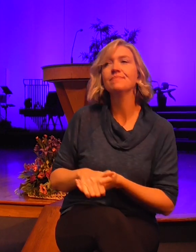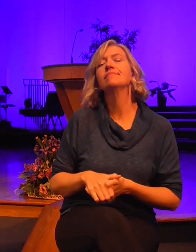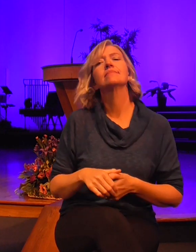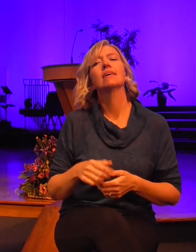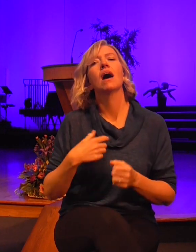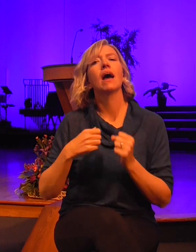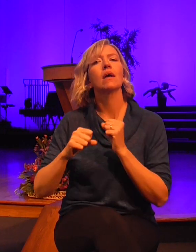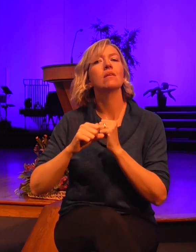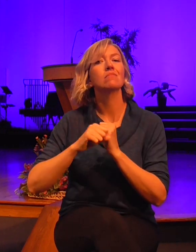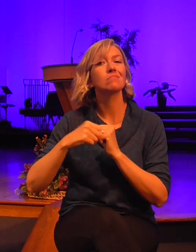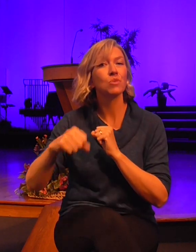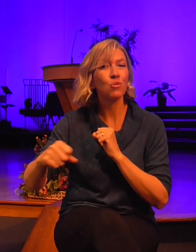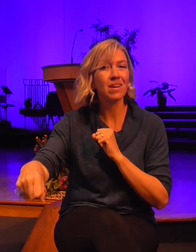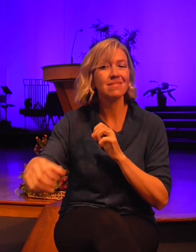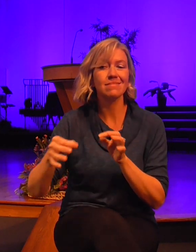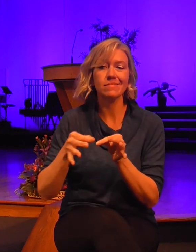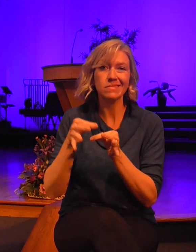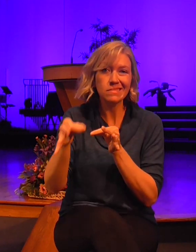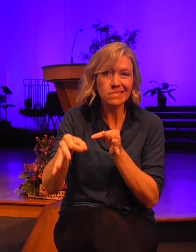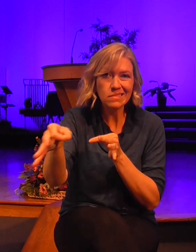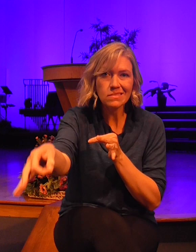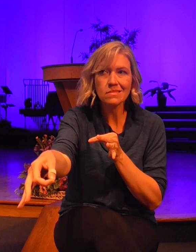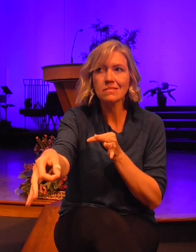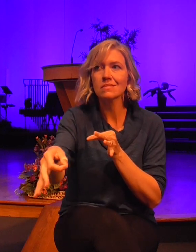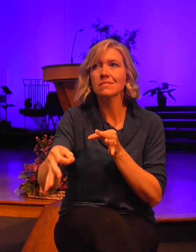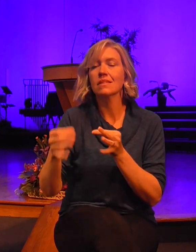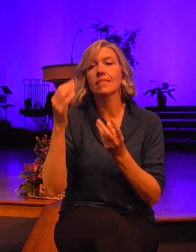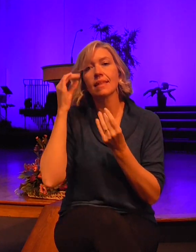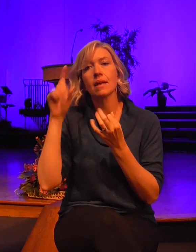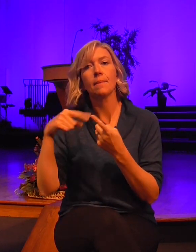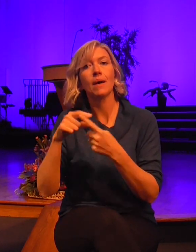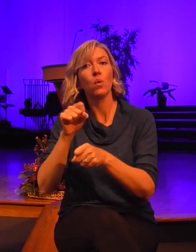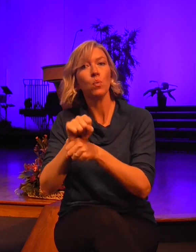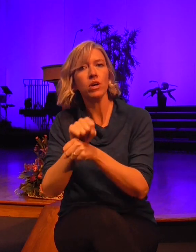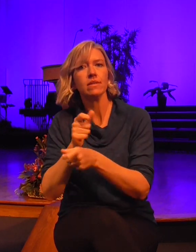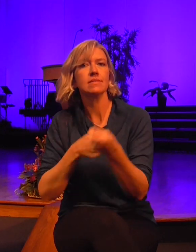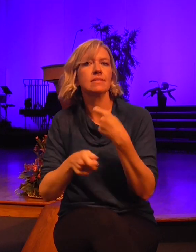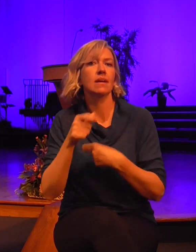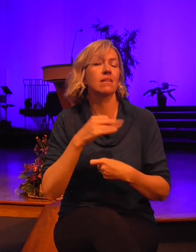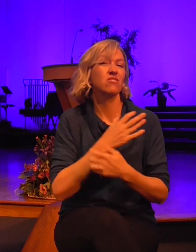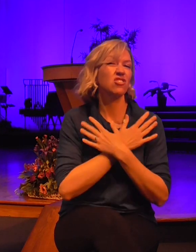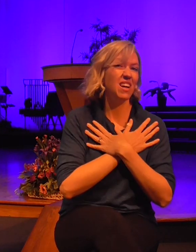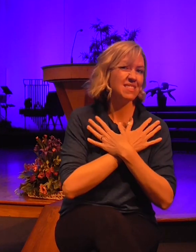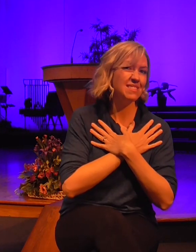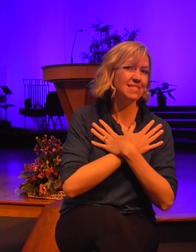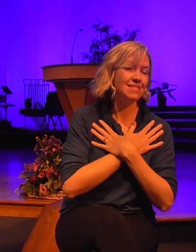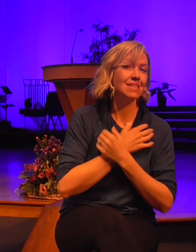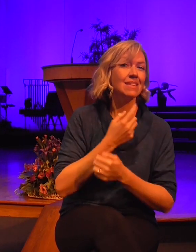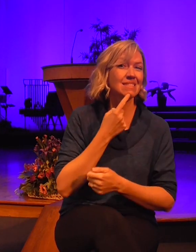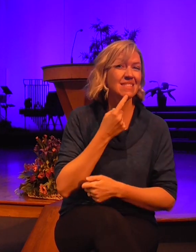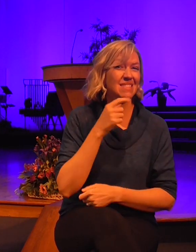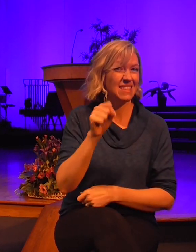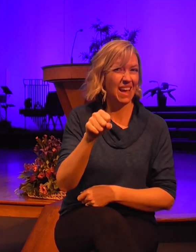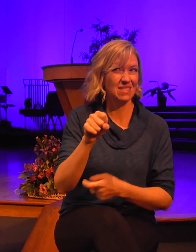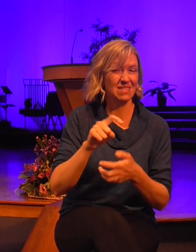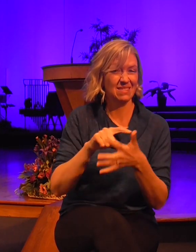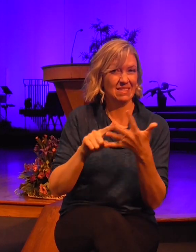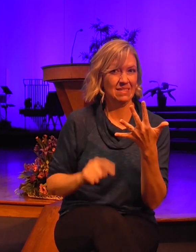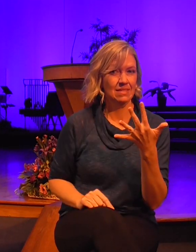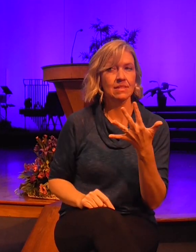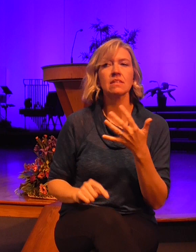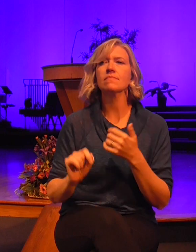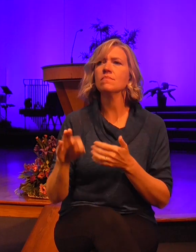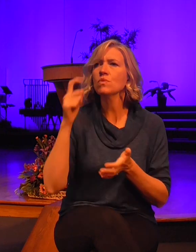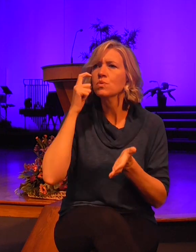Procrastinating, thinking about work instead of thinking about rest. If you notice that you're saying yes